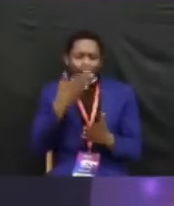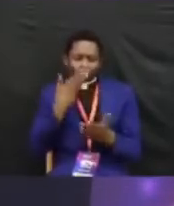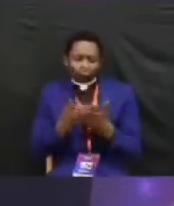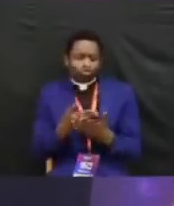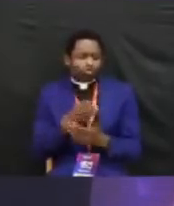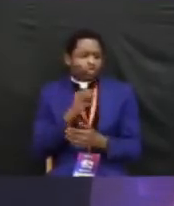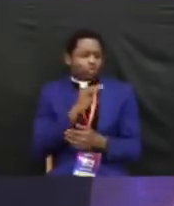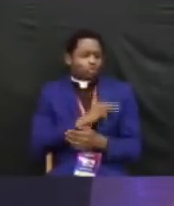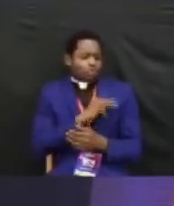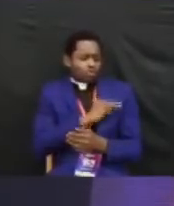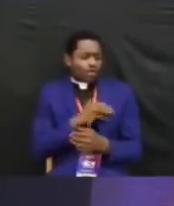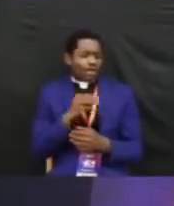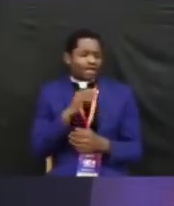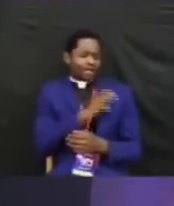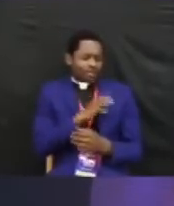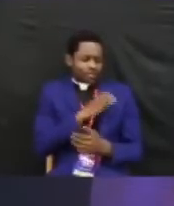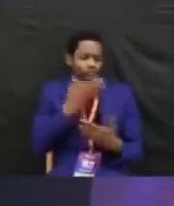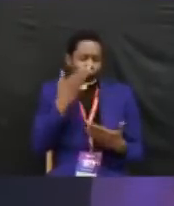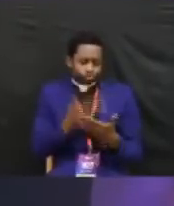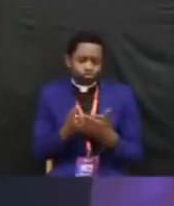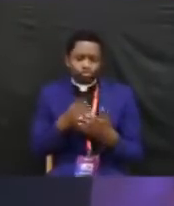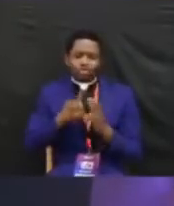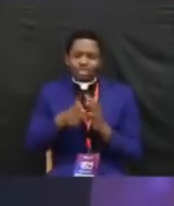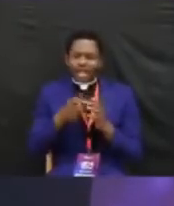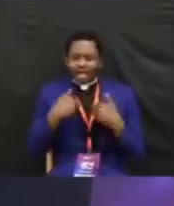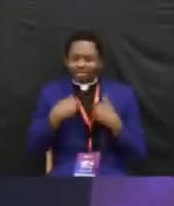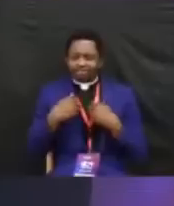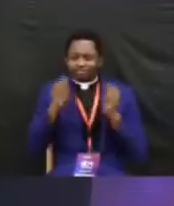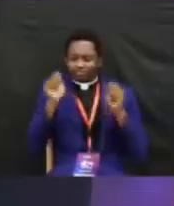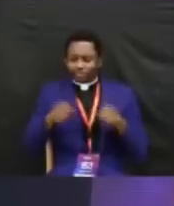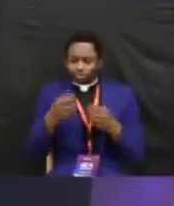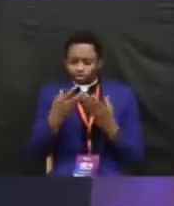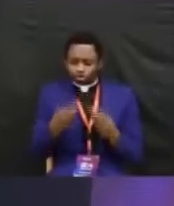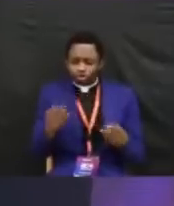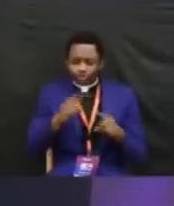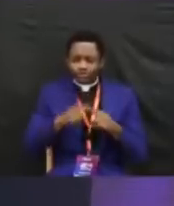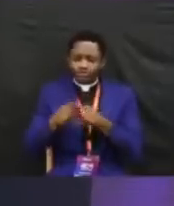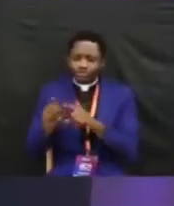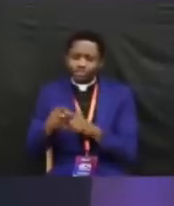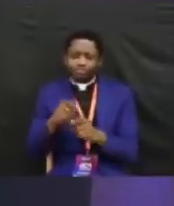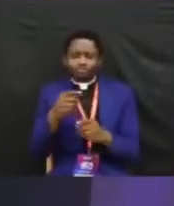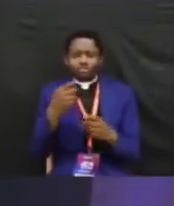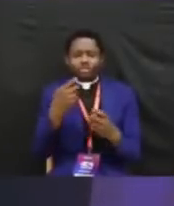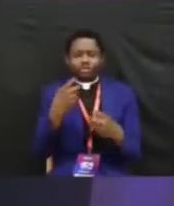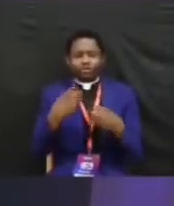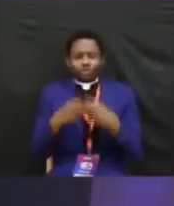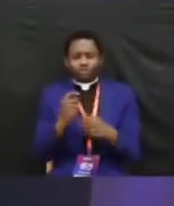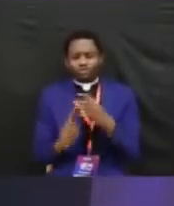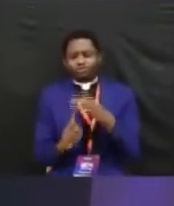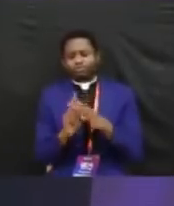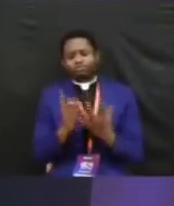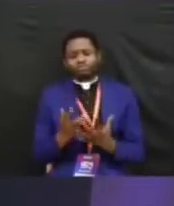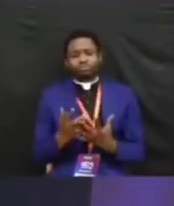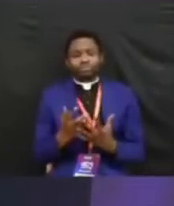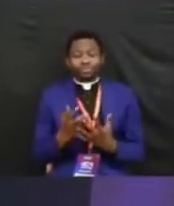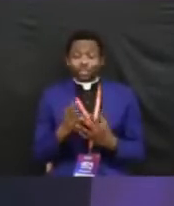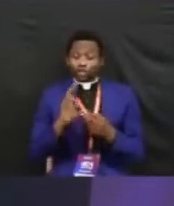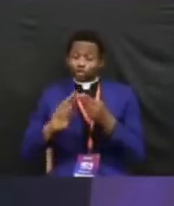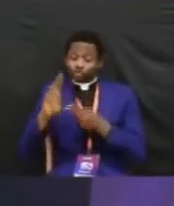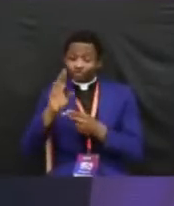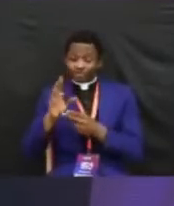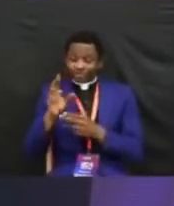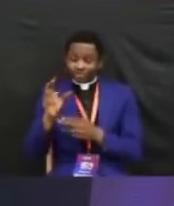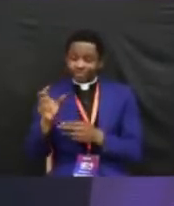distinguished ability to solve problems. The university in the reporting year established an